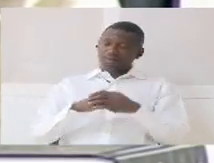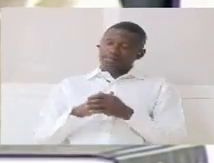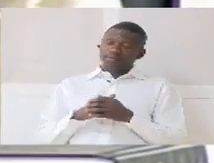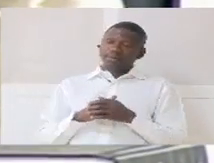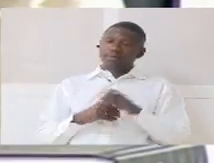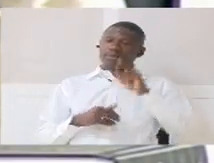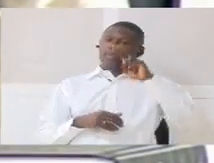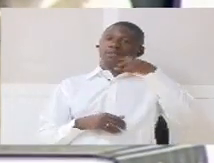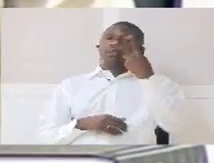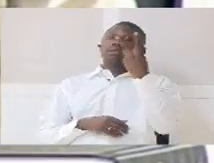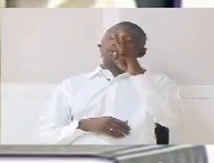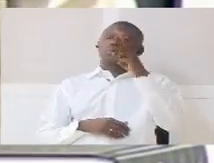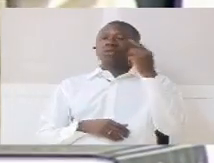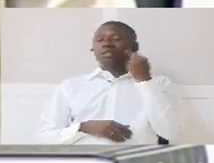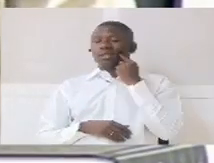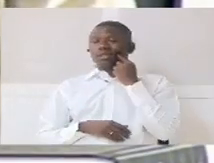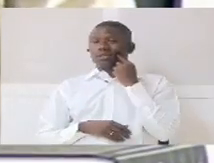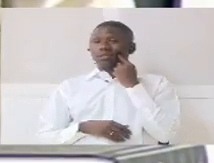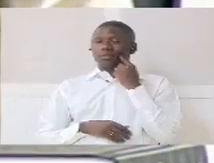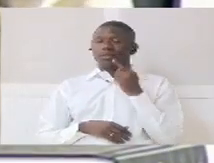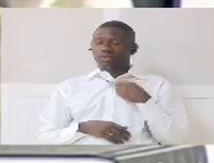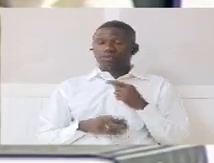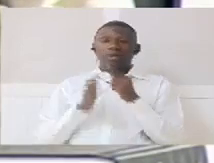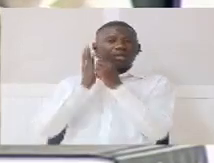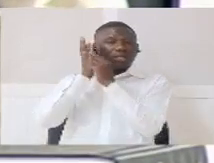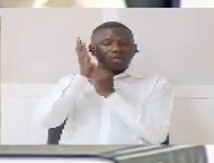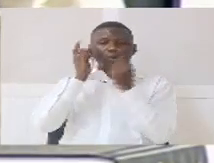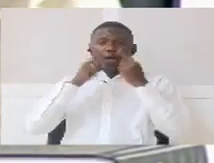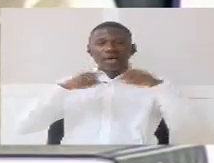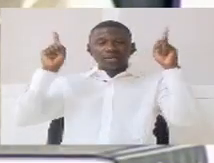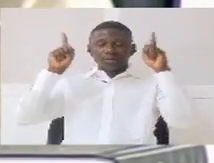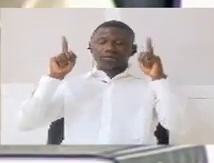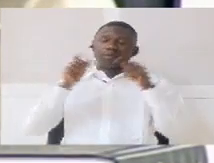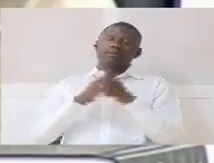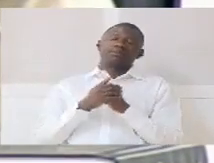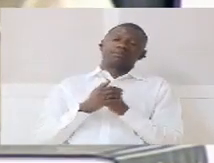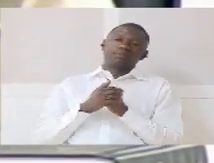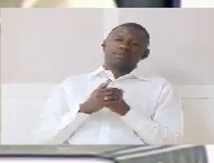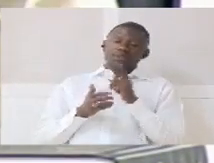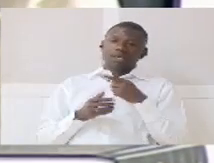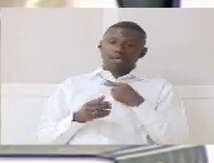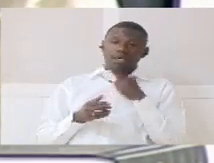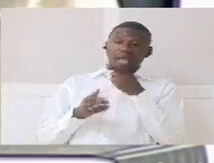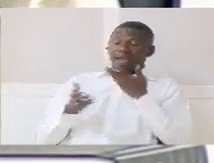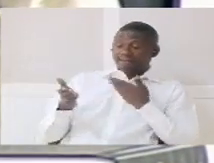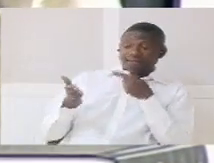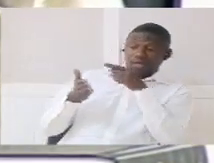The second day. Radio announcement at Afoko. There was an announcement over the radio. Certain names will be. That there were certain